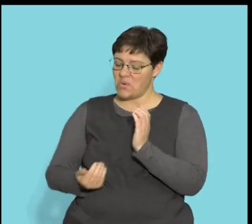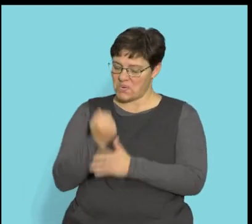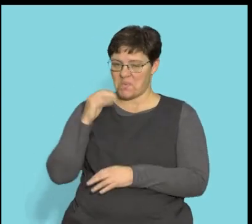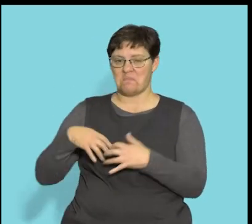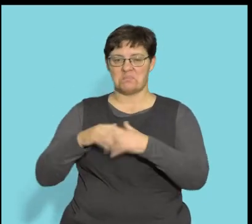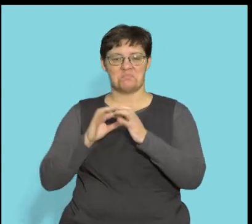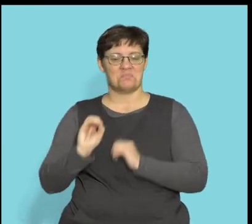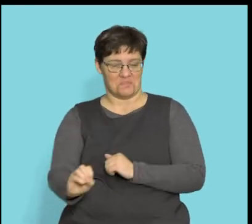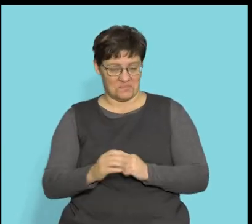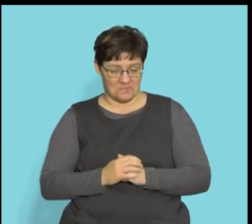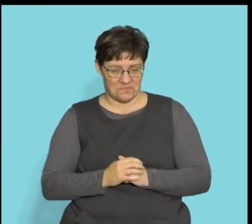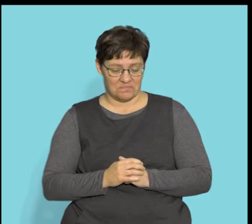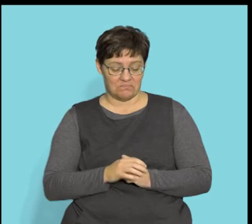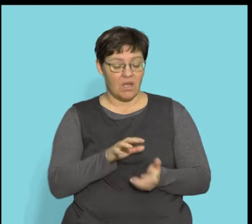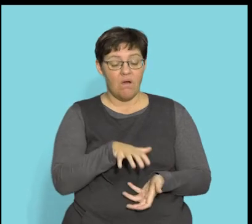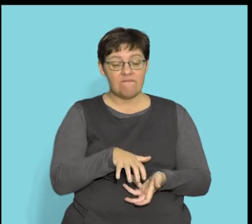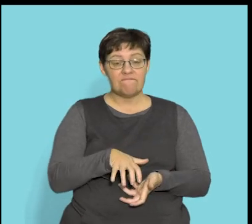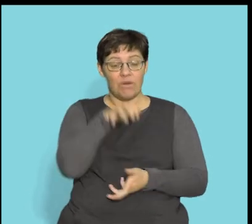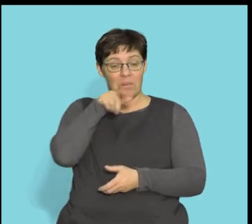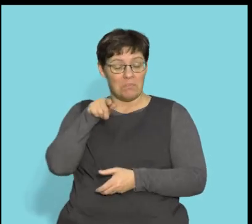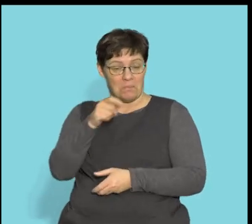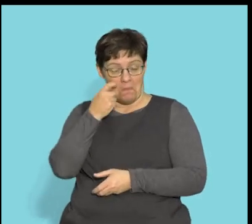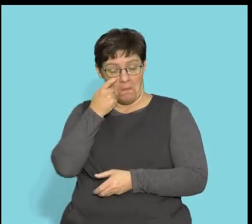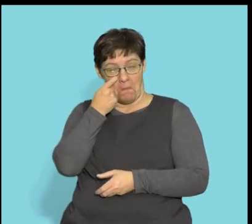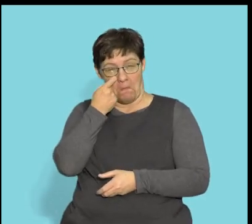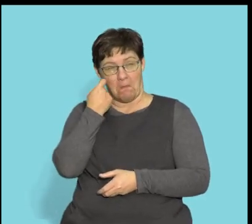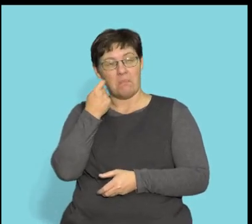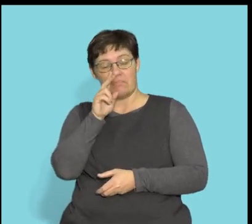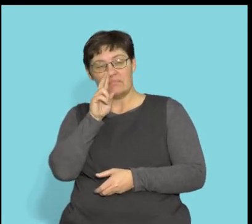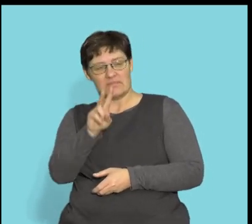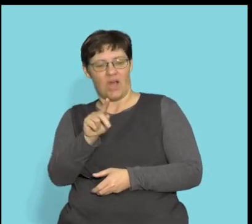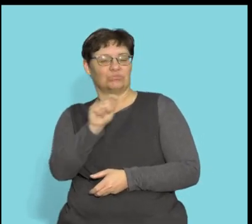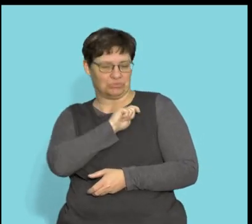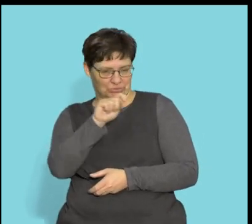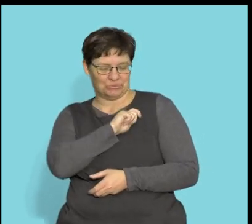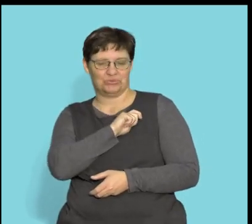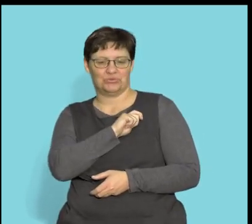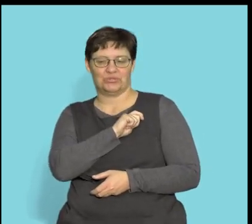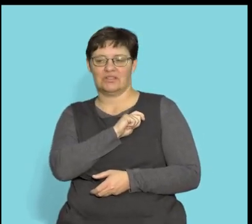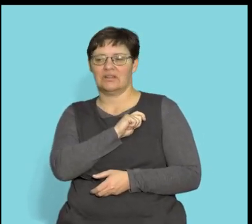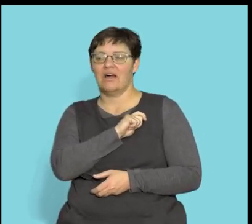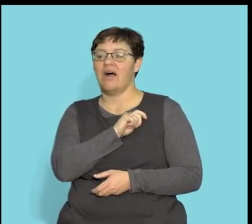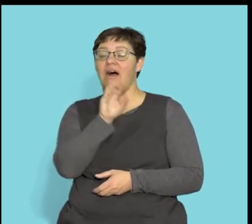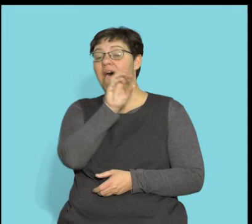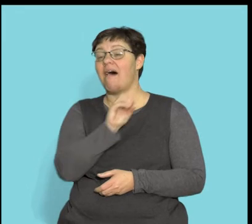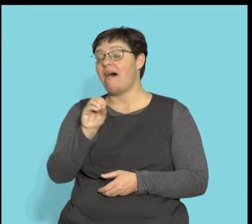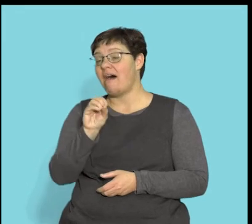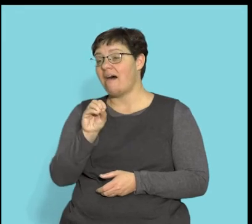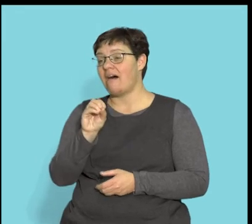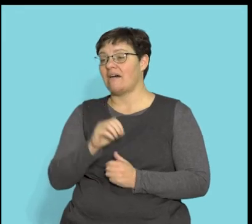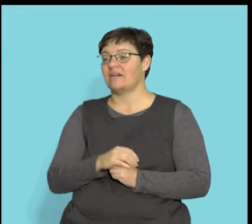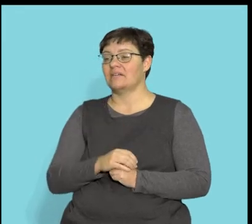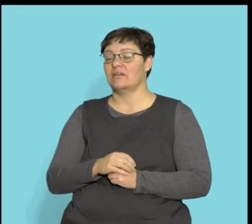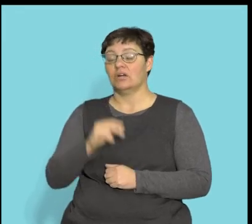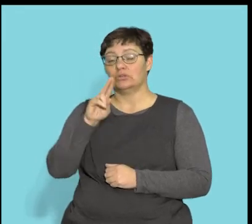new surface area. With the volume, we can see that it actually was true, that by substituting